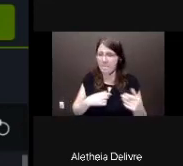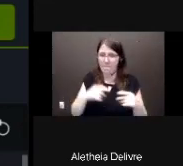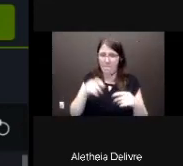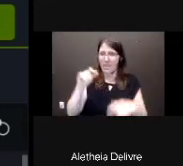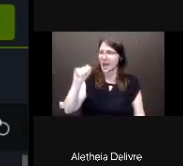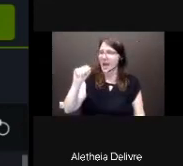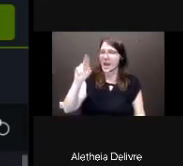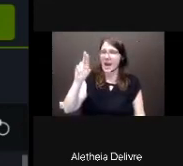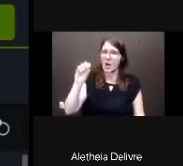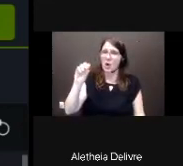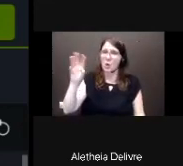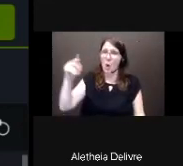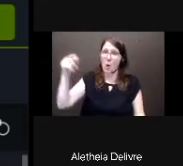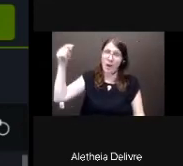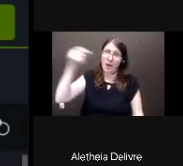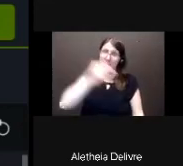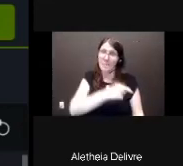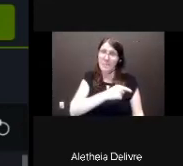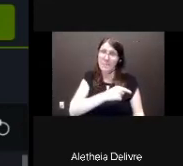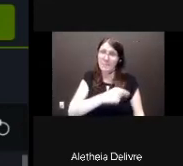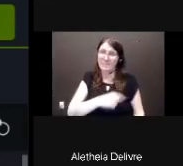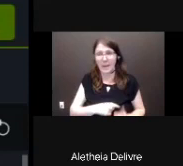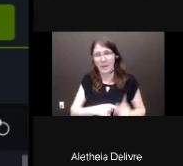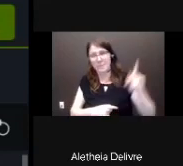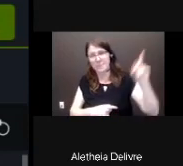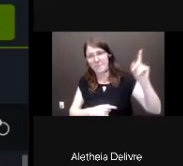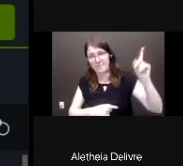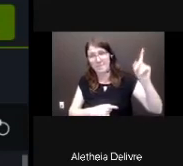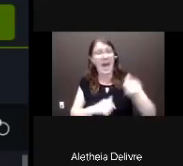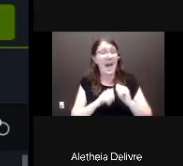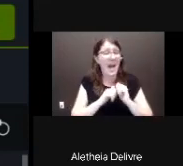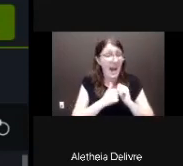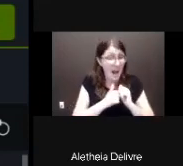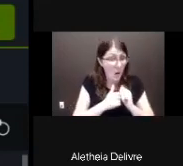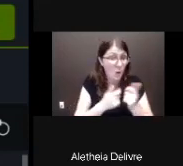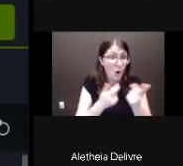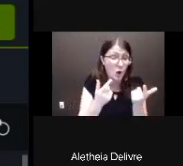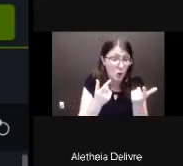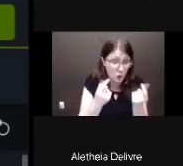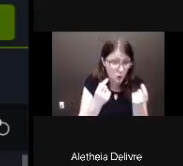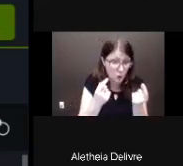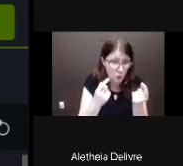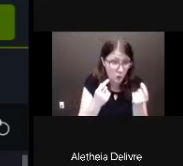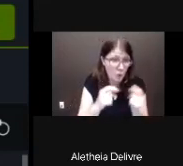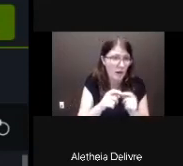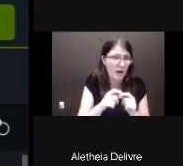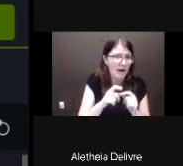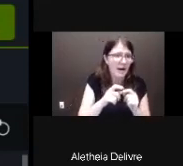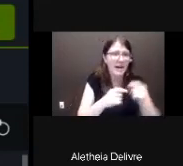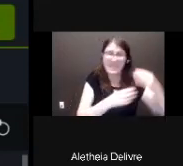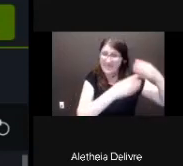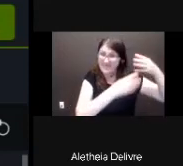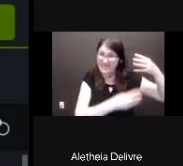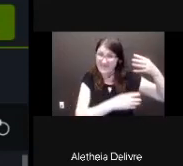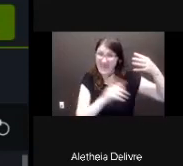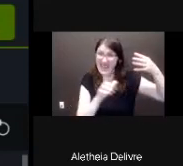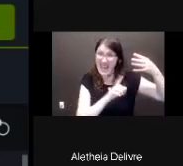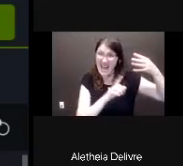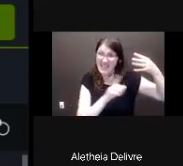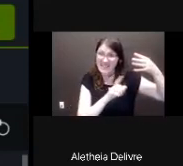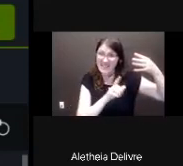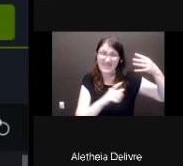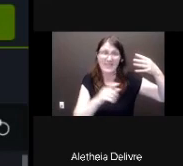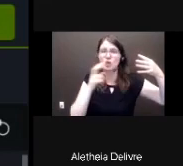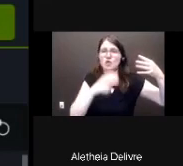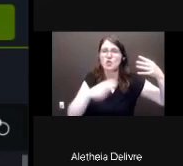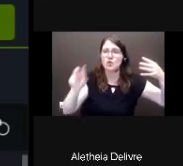it is through here. So if you go into transitions over here, you have different animations, just like we have in